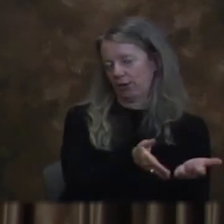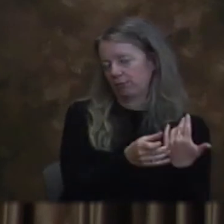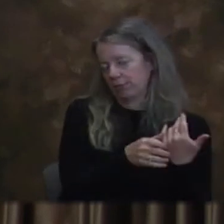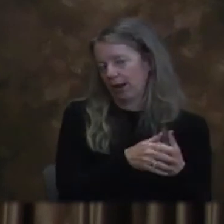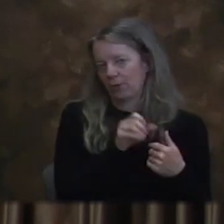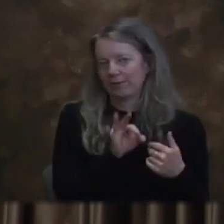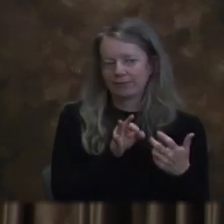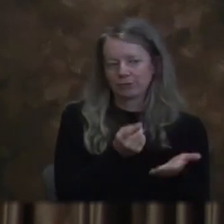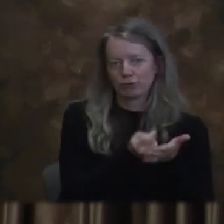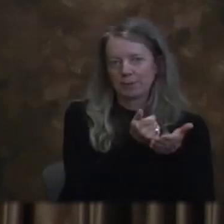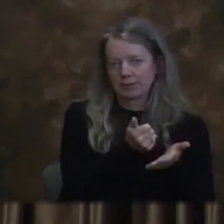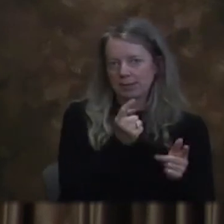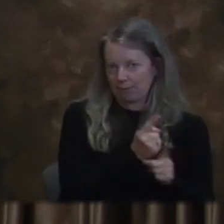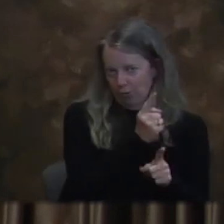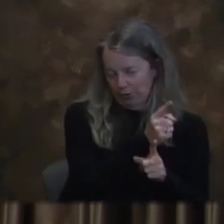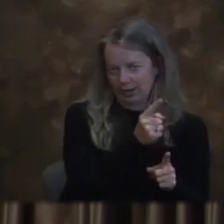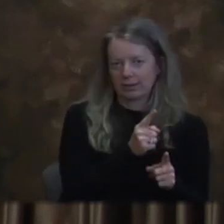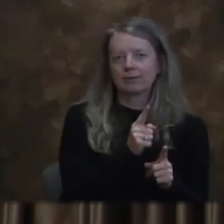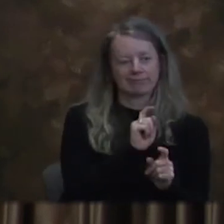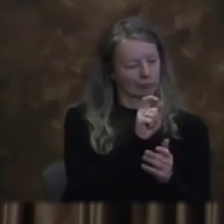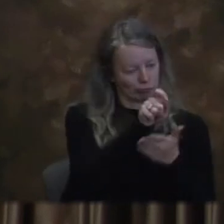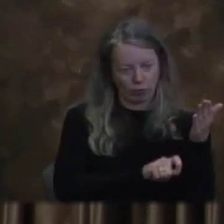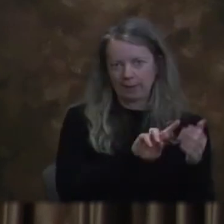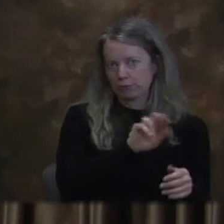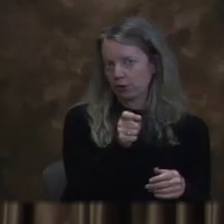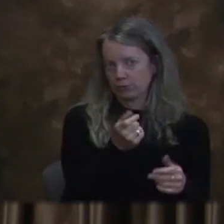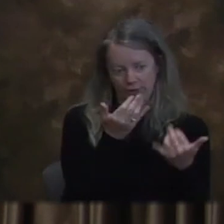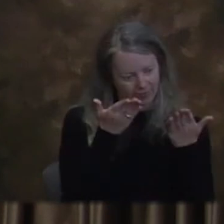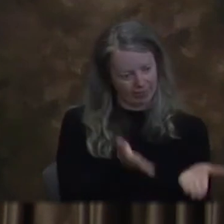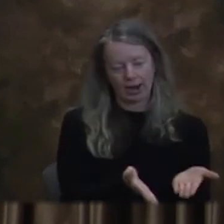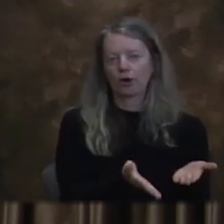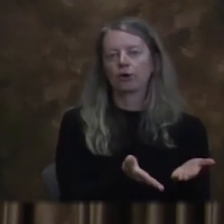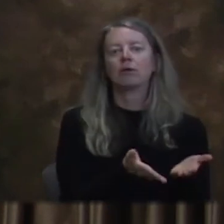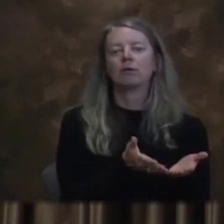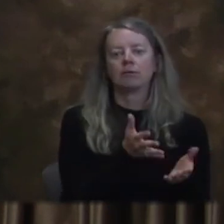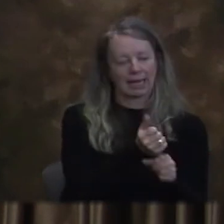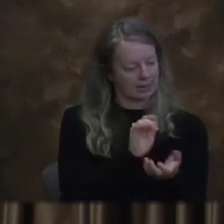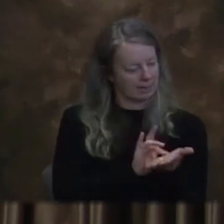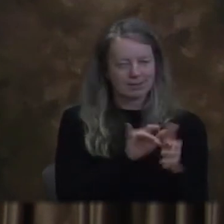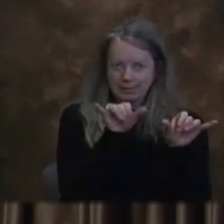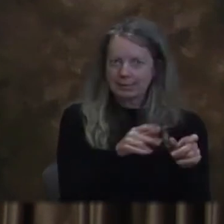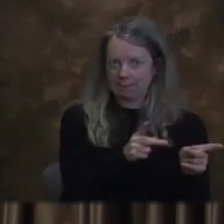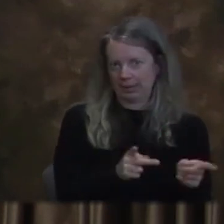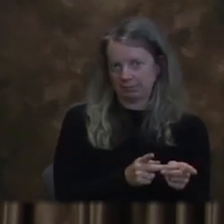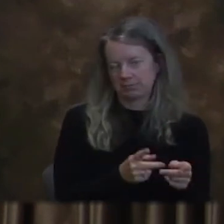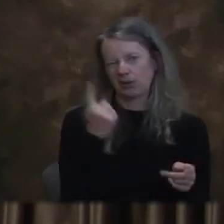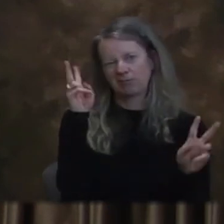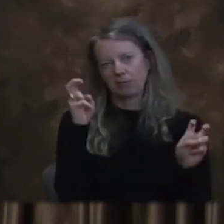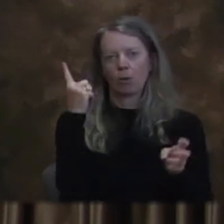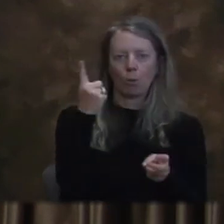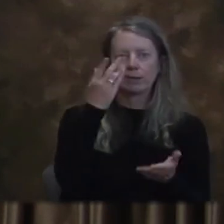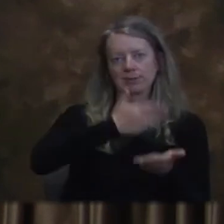you, that you'll be issued a prescription at that visit, and you'll be able to fill that prescription right then and there. So a one-stop shop.